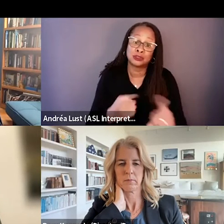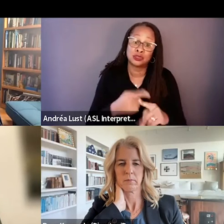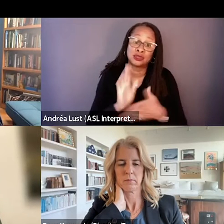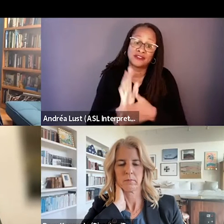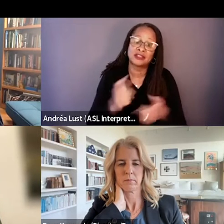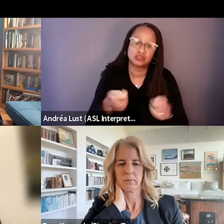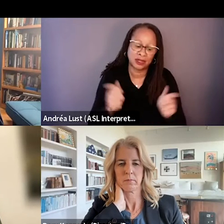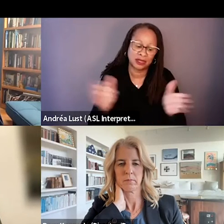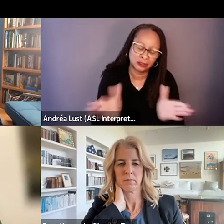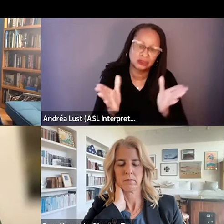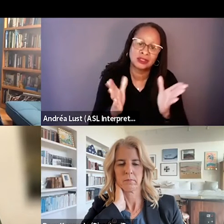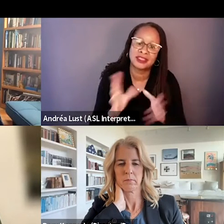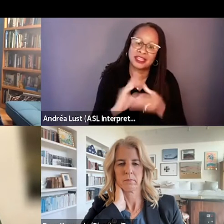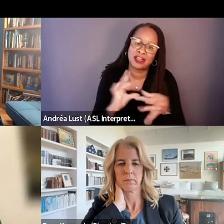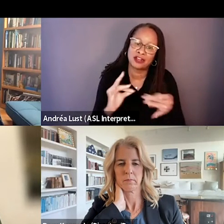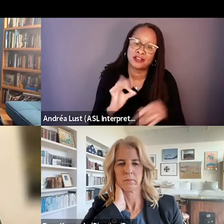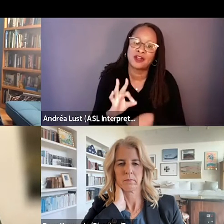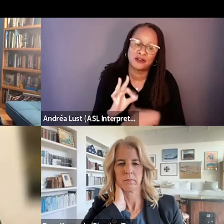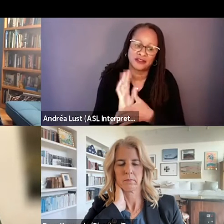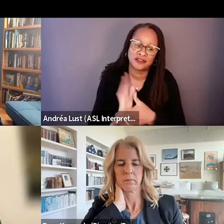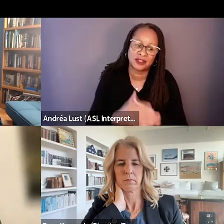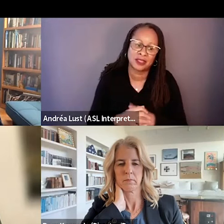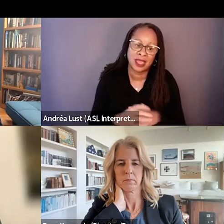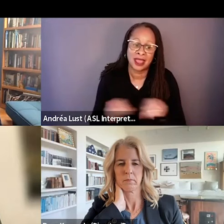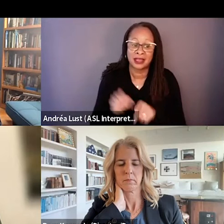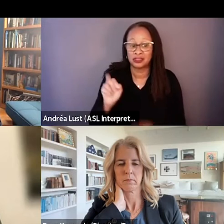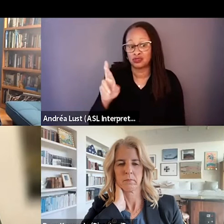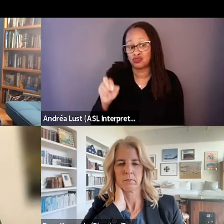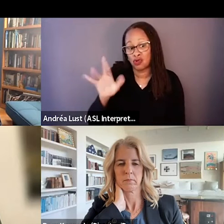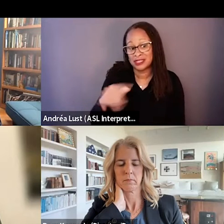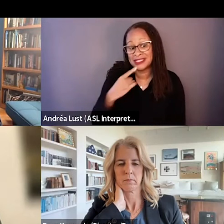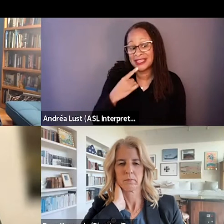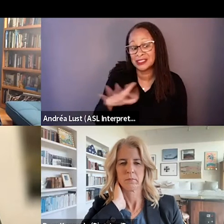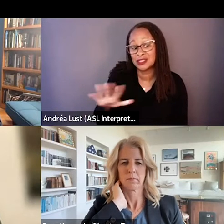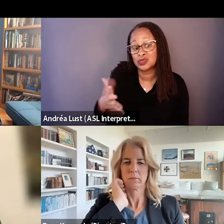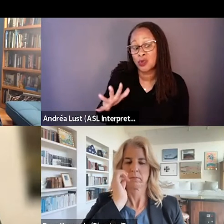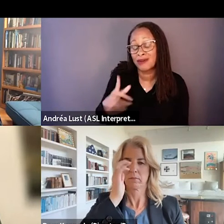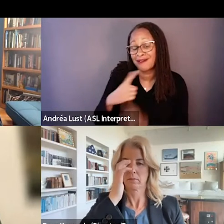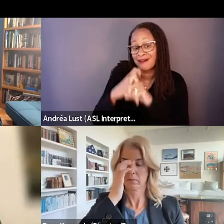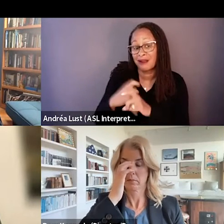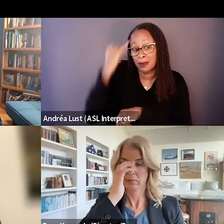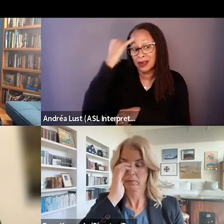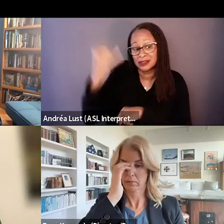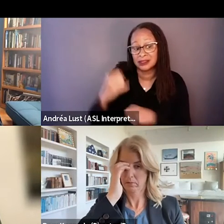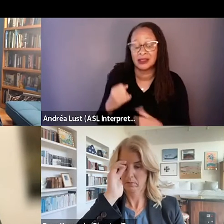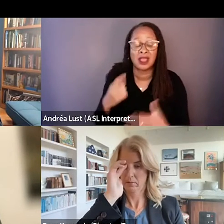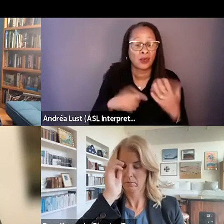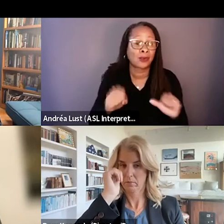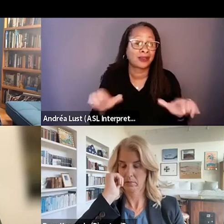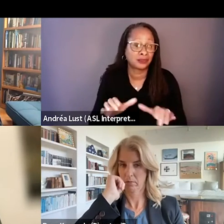of drive the narrative. And our, as Rory said, our sort of complicated ideas of what we could